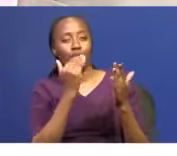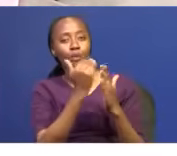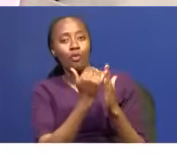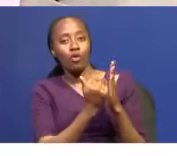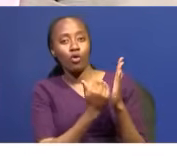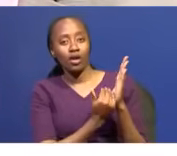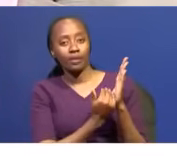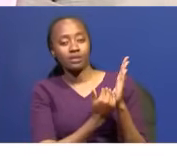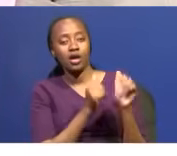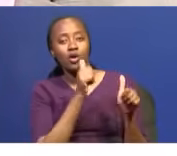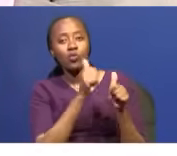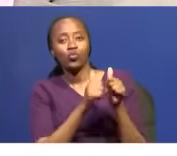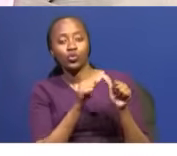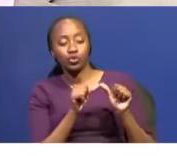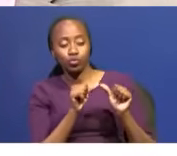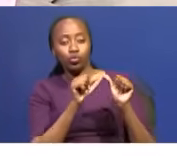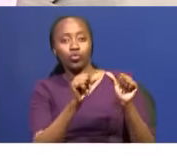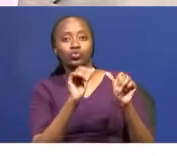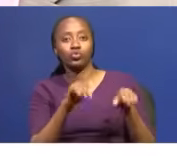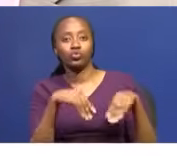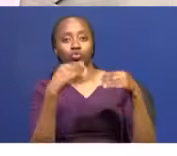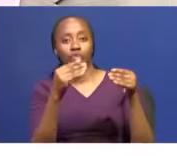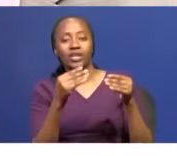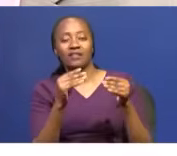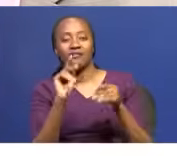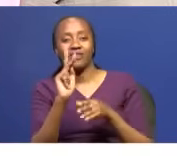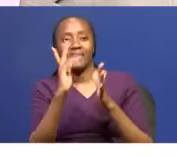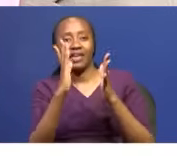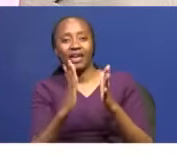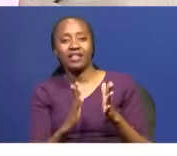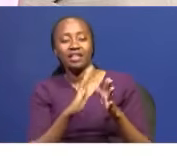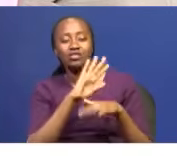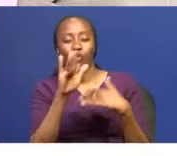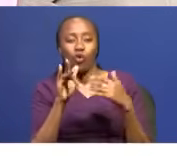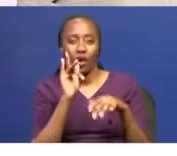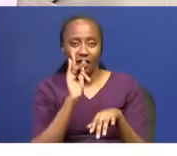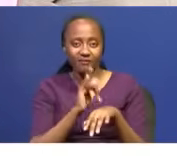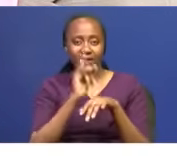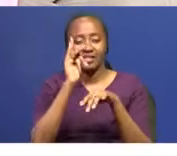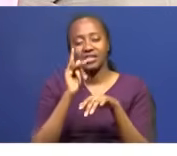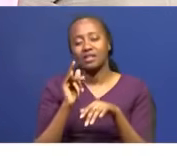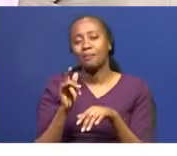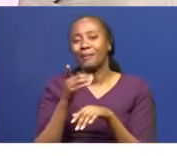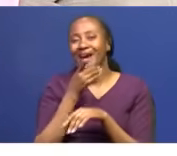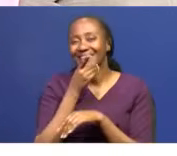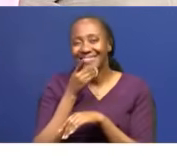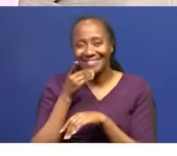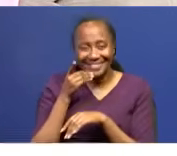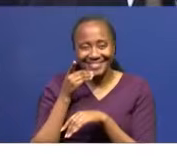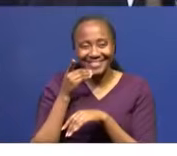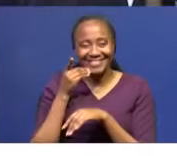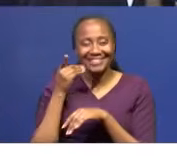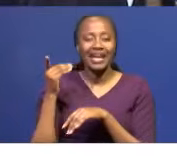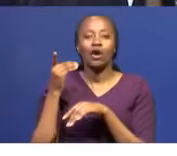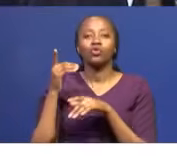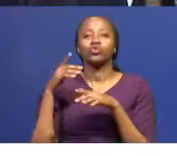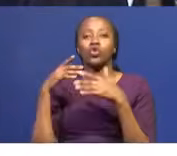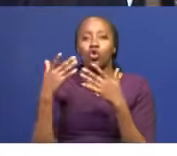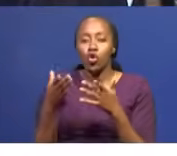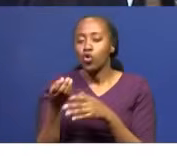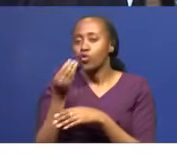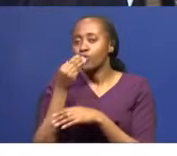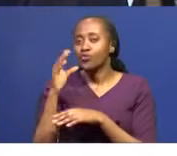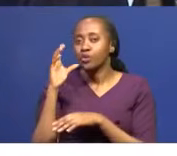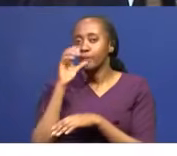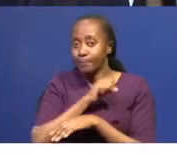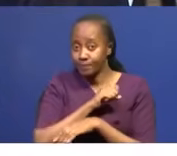standby to provide any Kenyan affected by drought, any Kenyan affected by food shortage. The latest